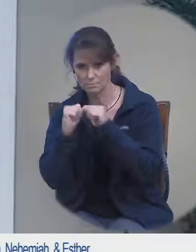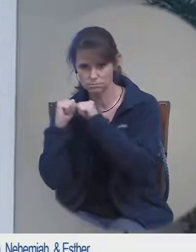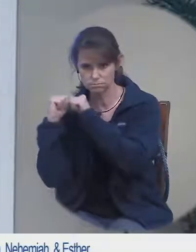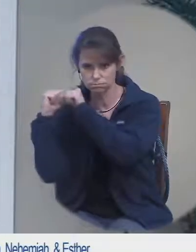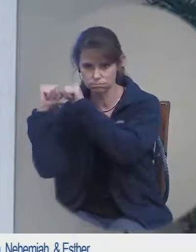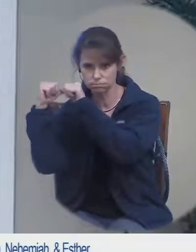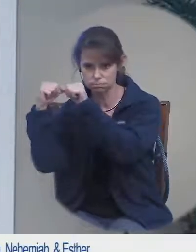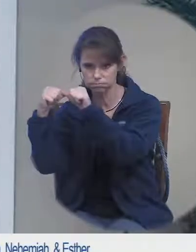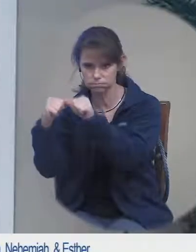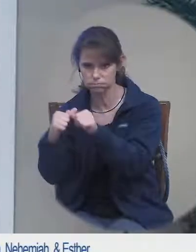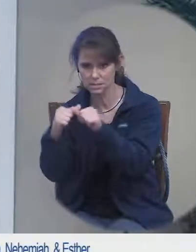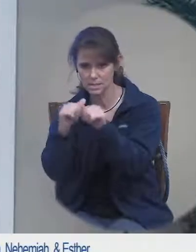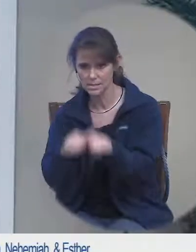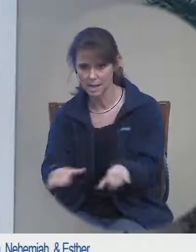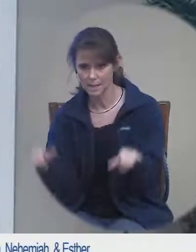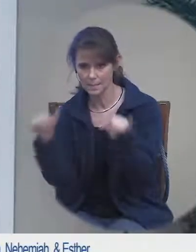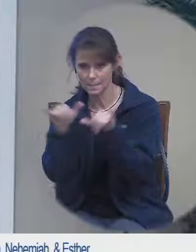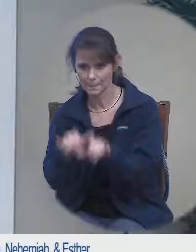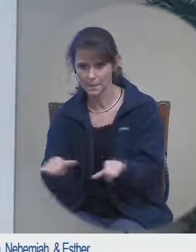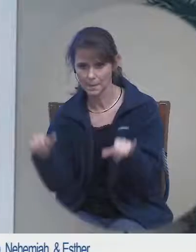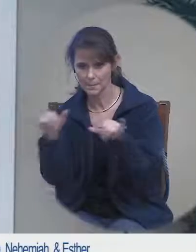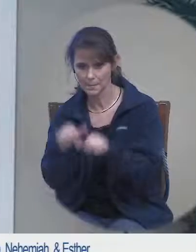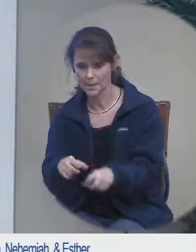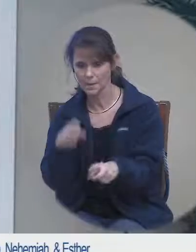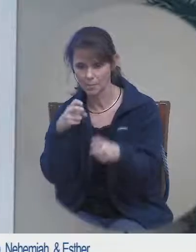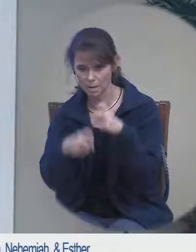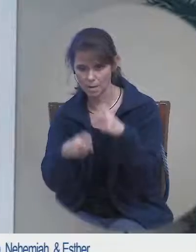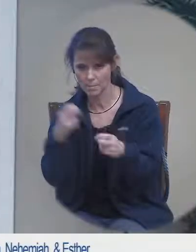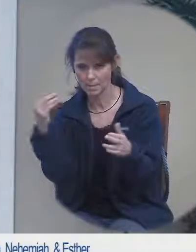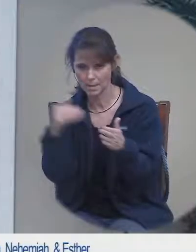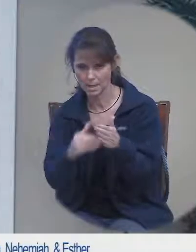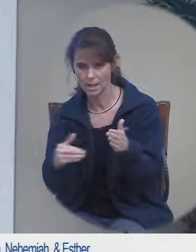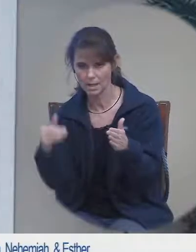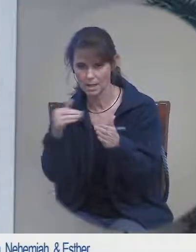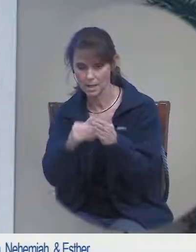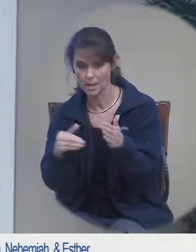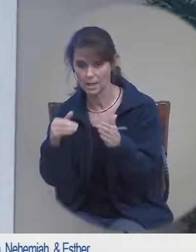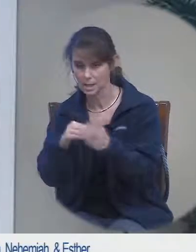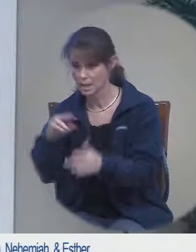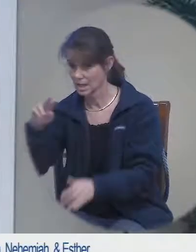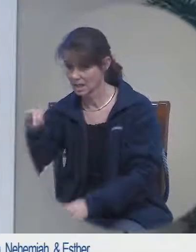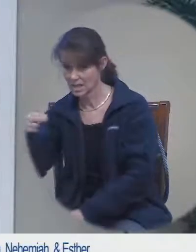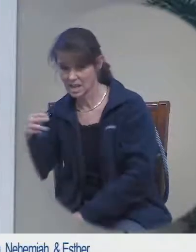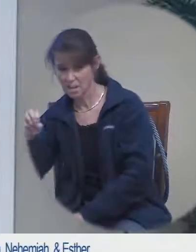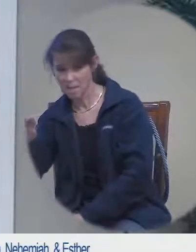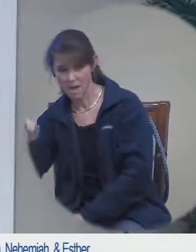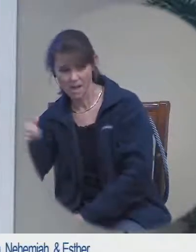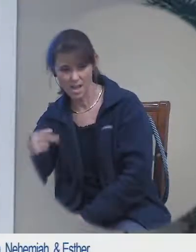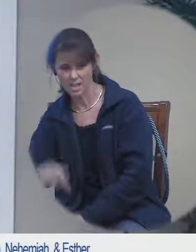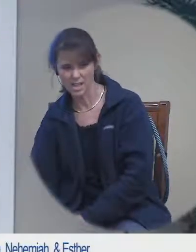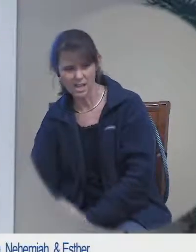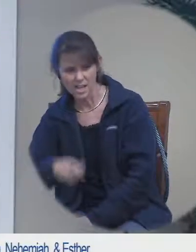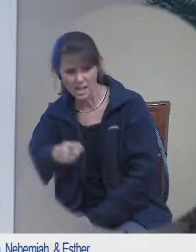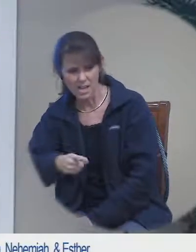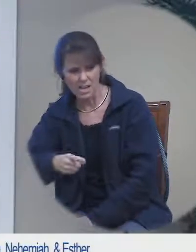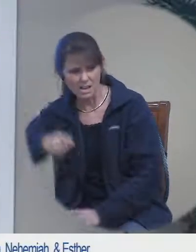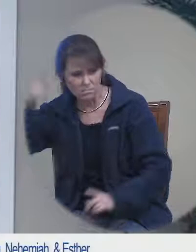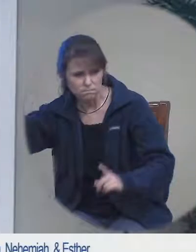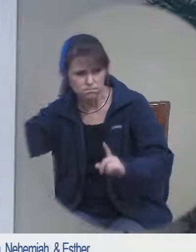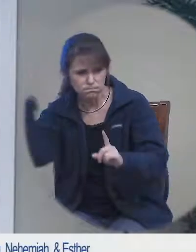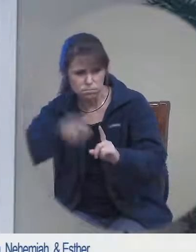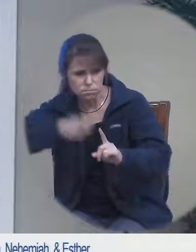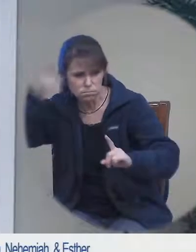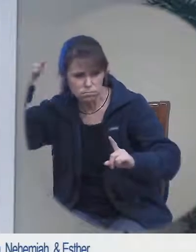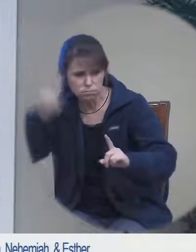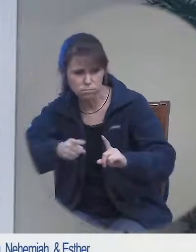how he responds to this. Verse 25. So I contended with them, and I cursed them, and struck some of them, and pulled out their